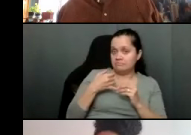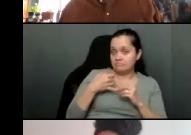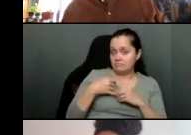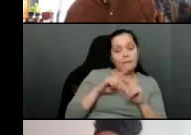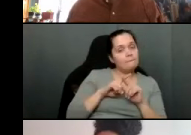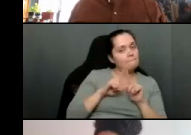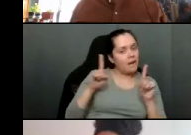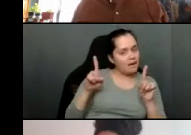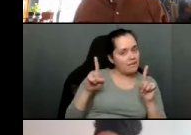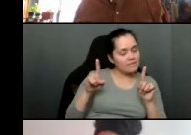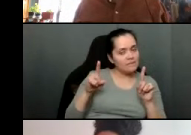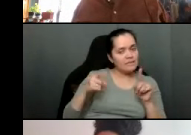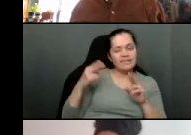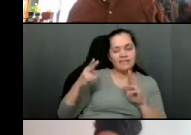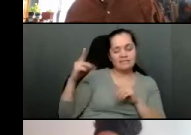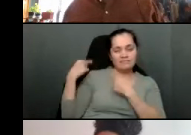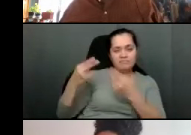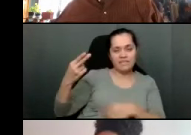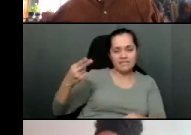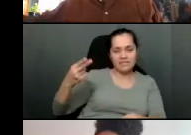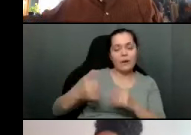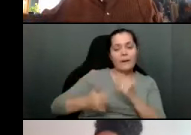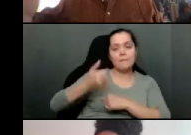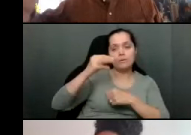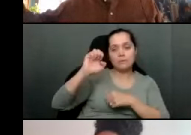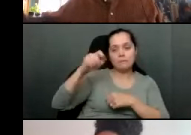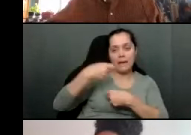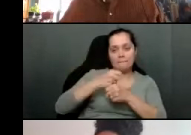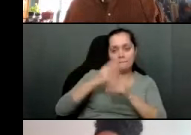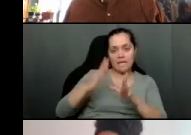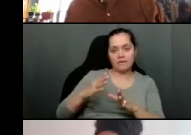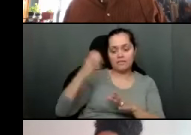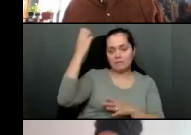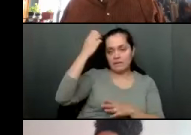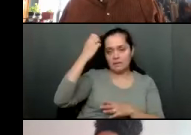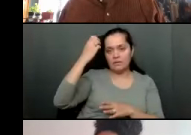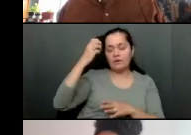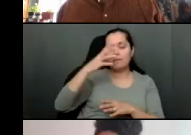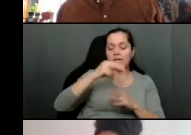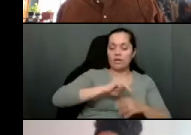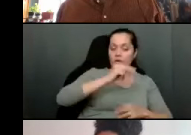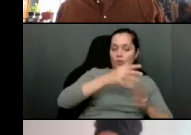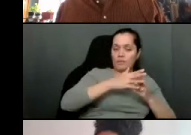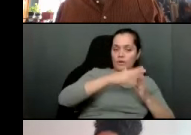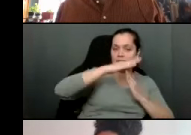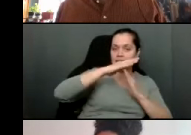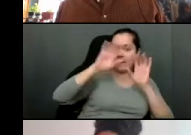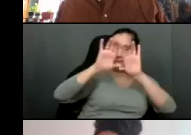But historically, most map makers have put Europe and North America at the top of the